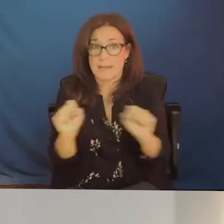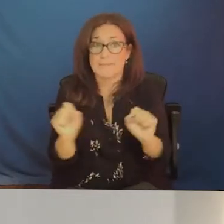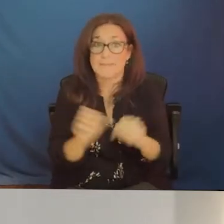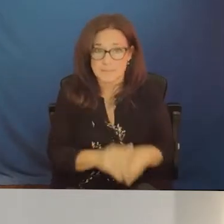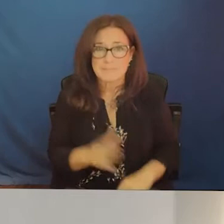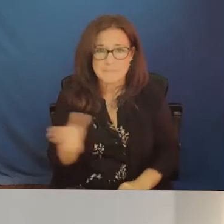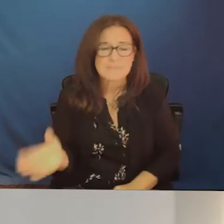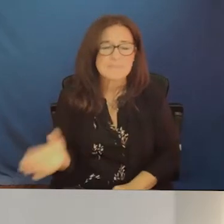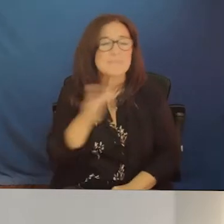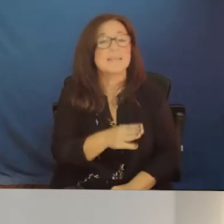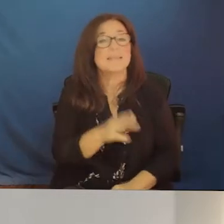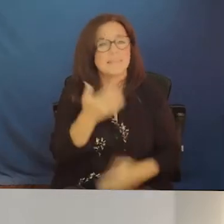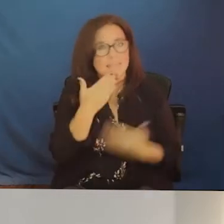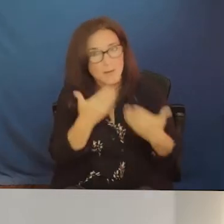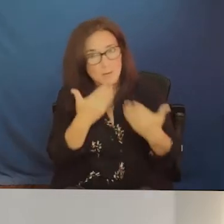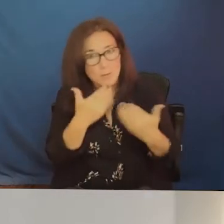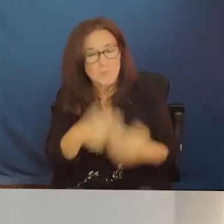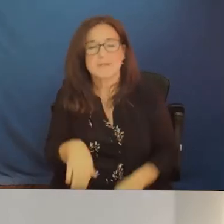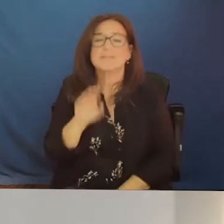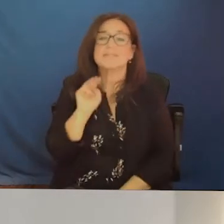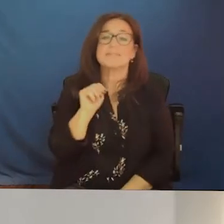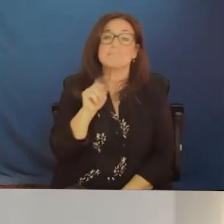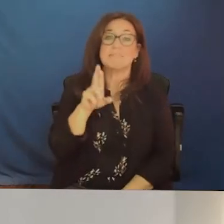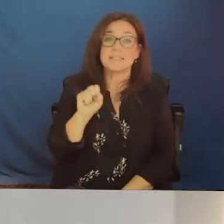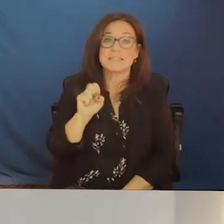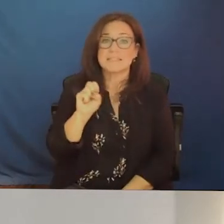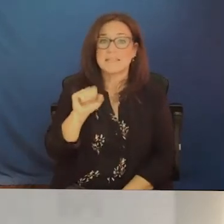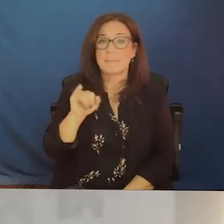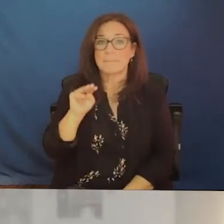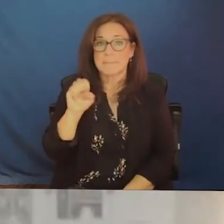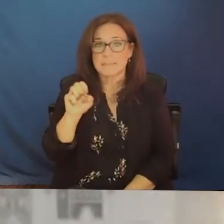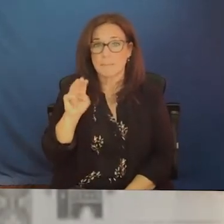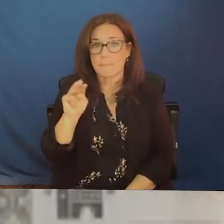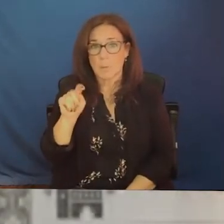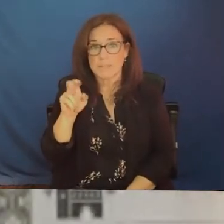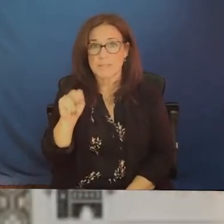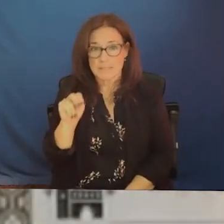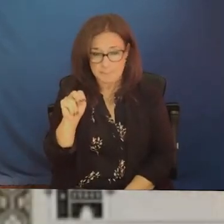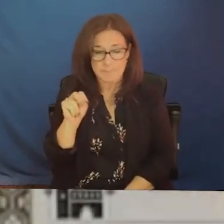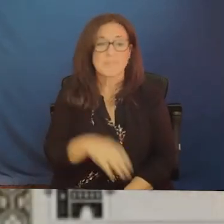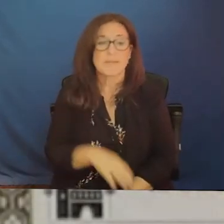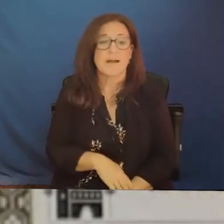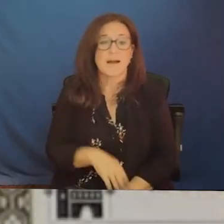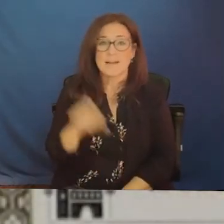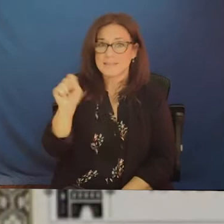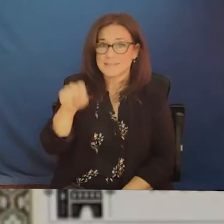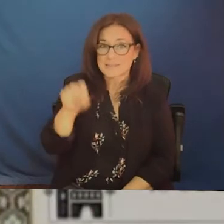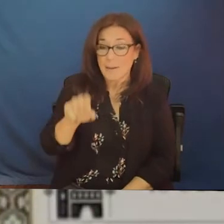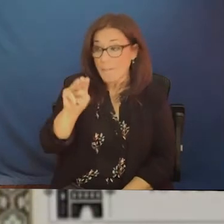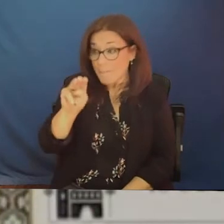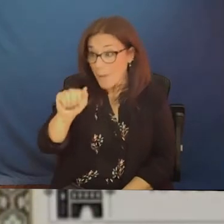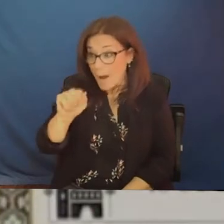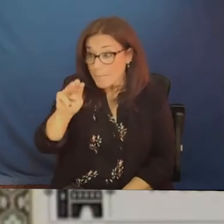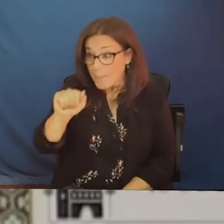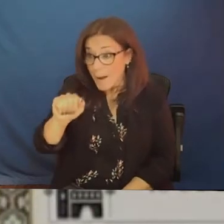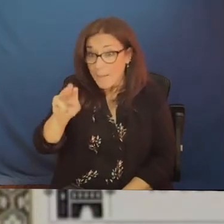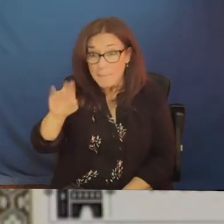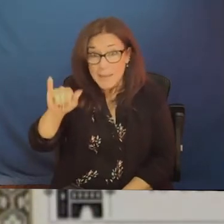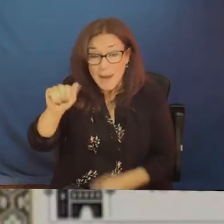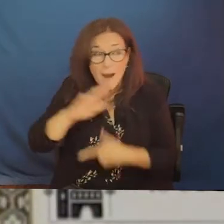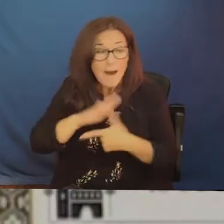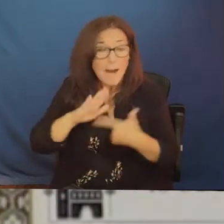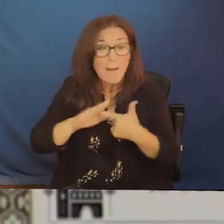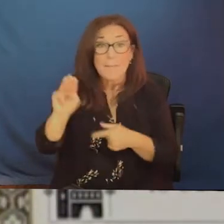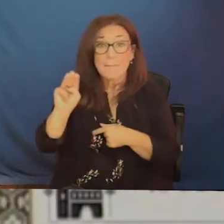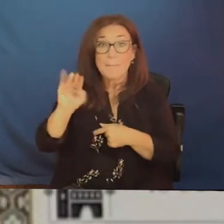please. Yes, hello everyone. Thank you, President Ford. Yeah, all I can just say, Mamma Mia, Midnight Summer Dream. Just in